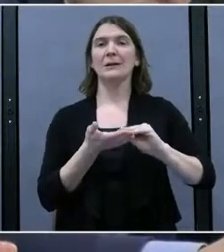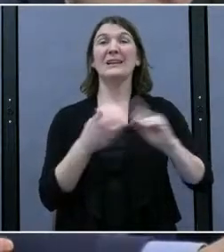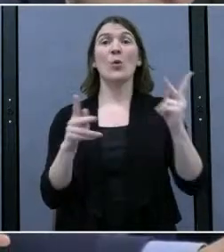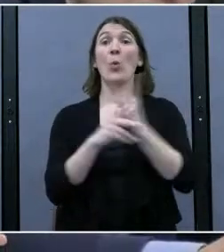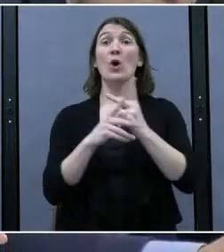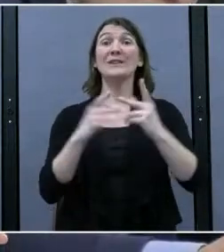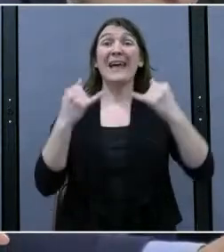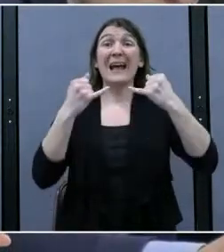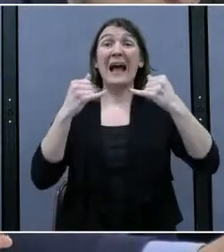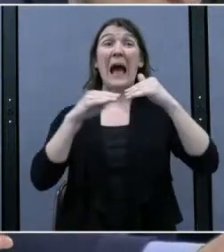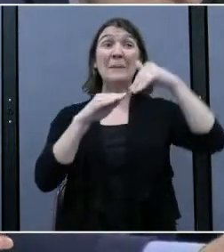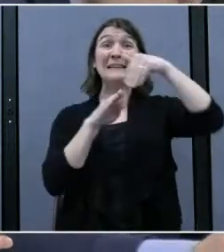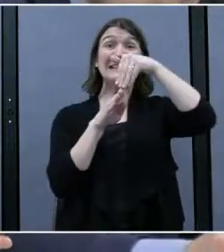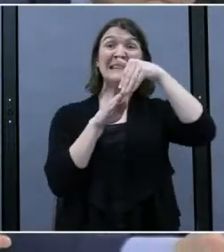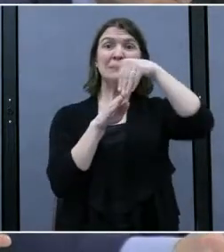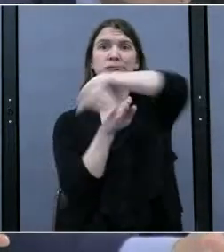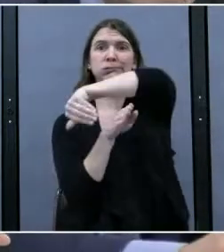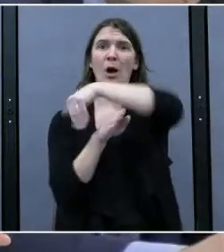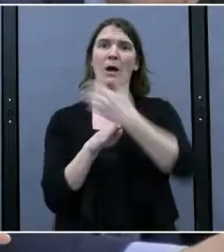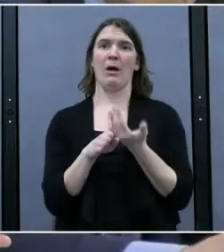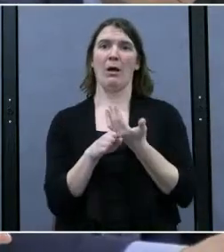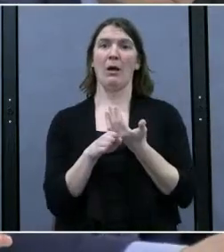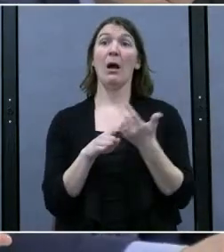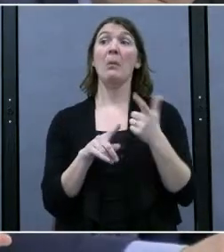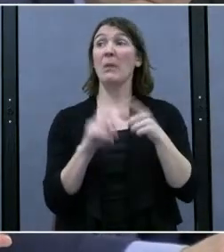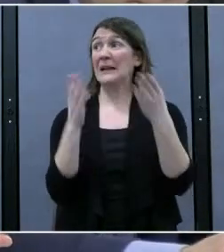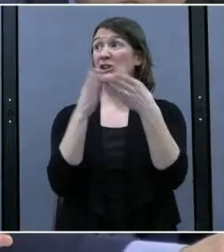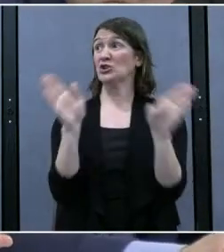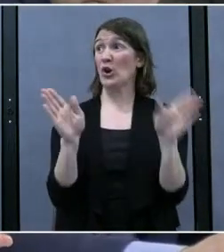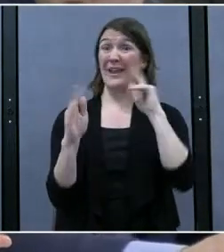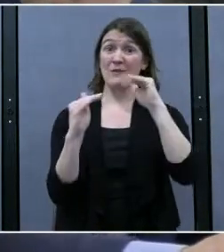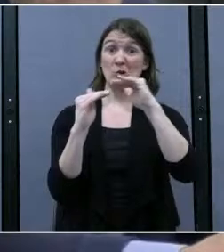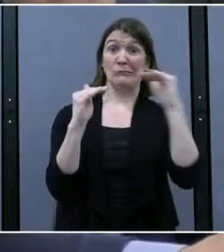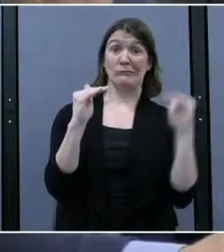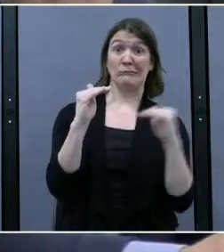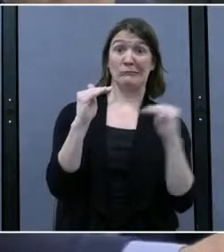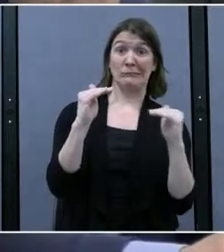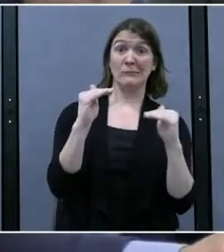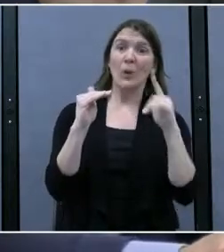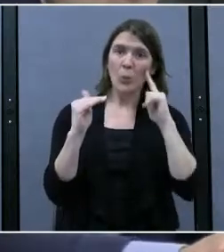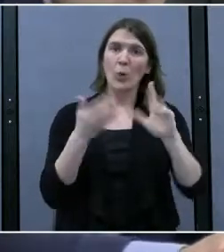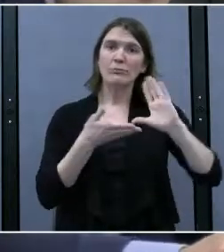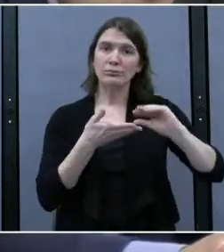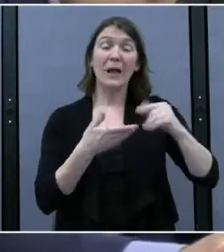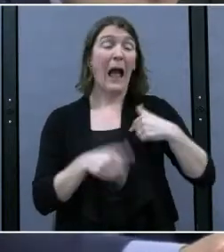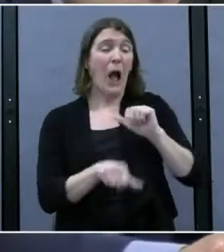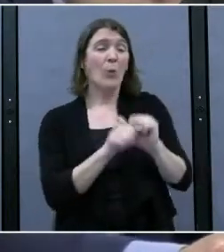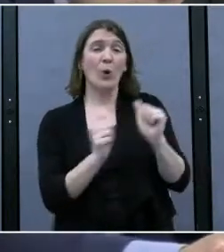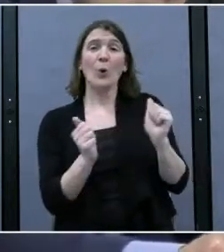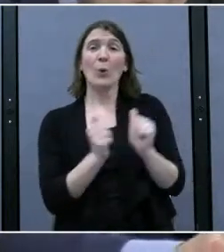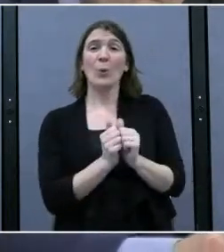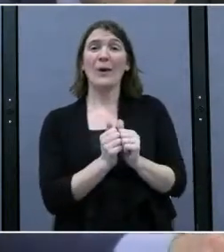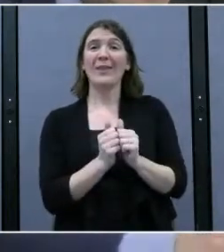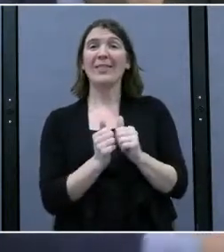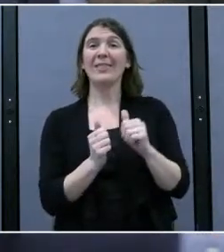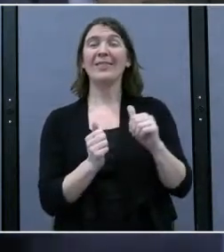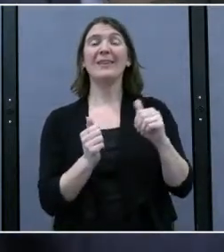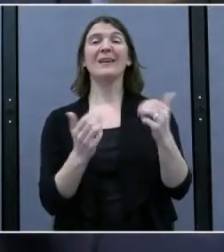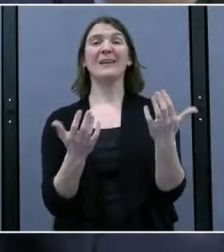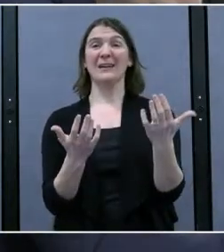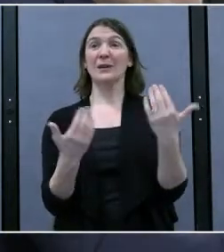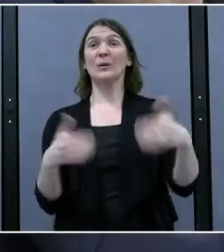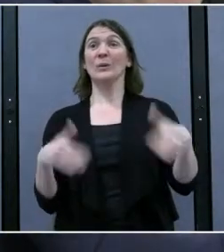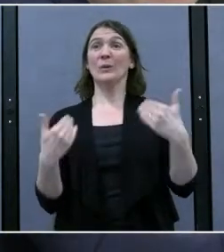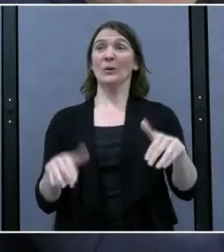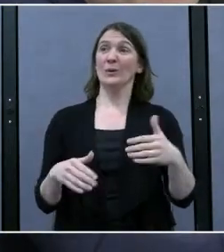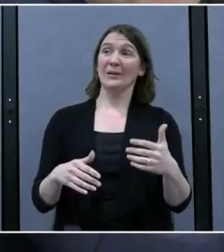know. But generally speaking, you know, I work for the anti-poverty agency